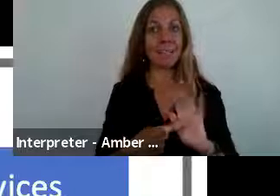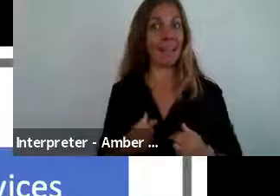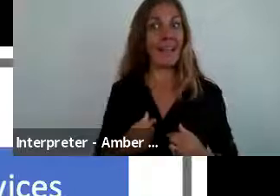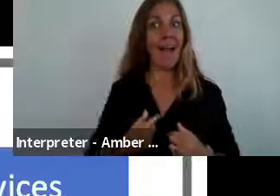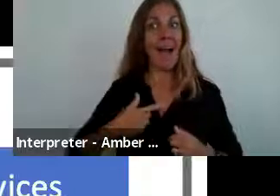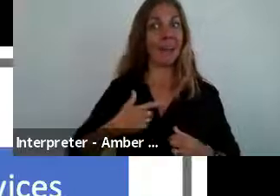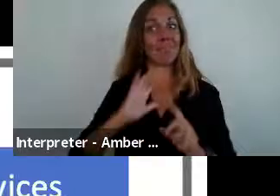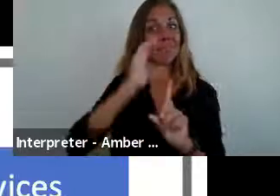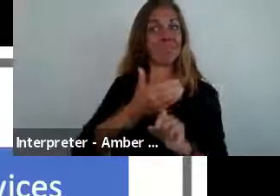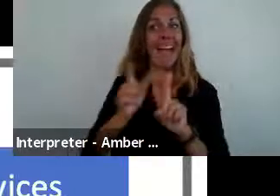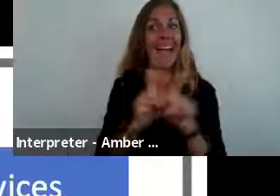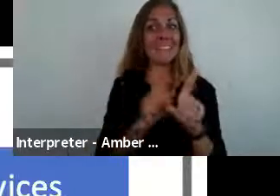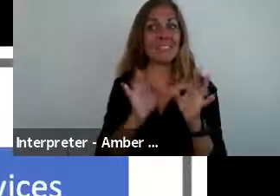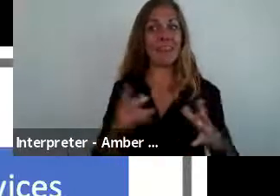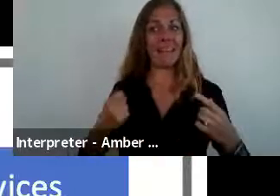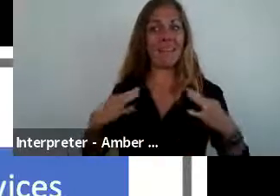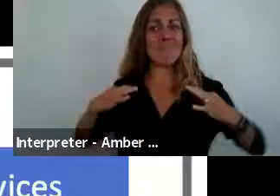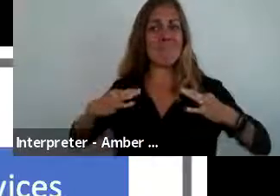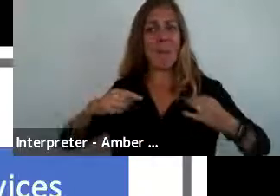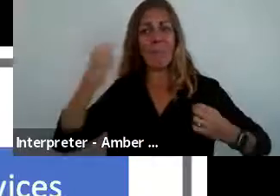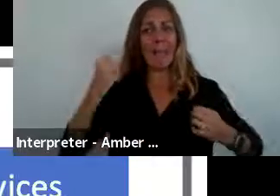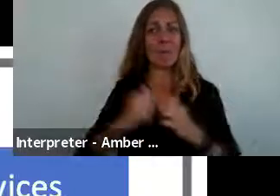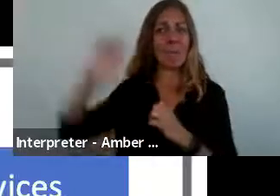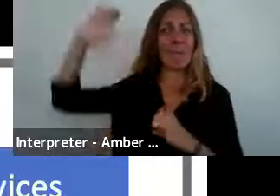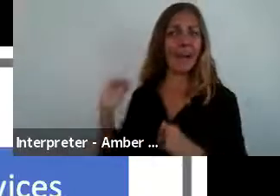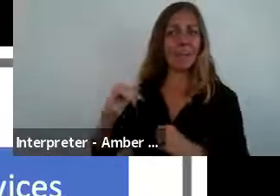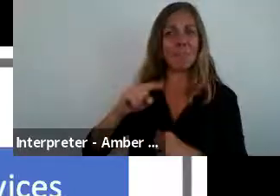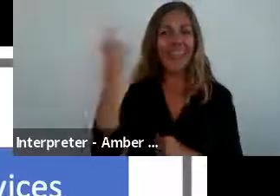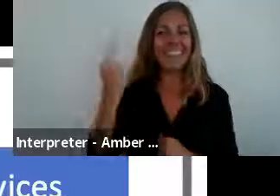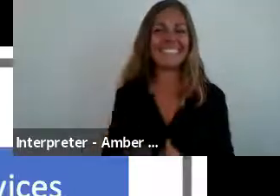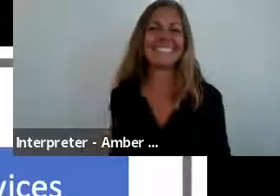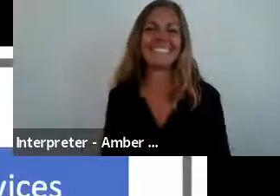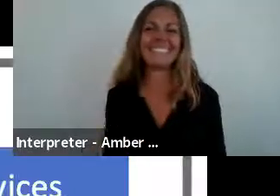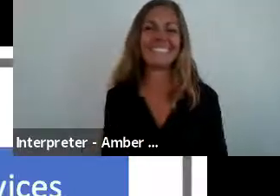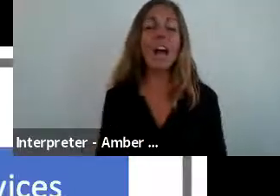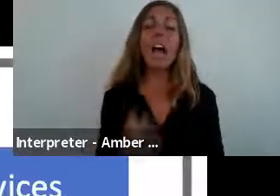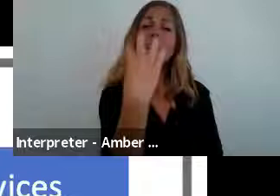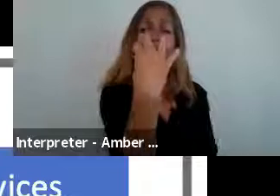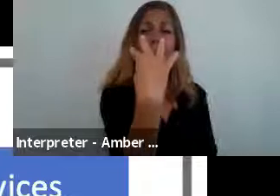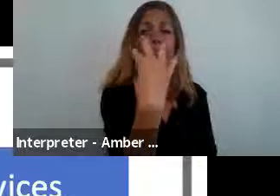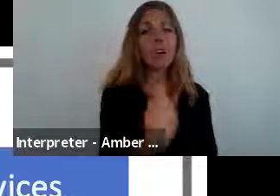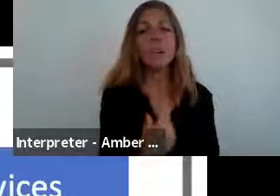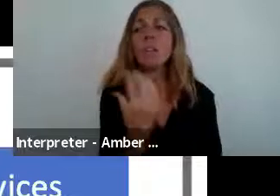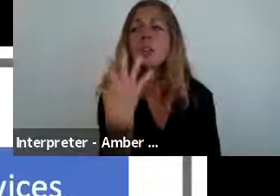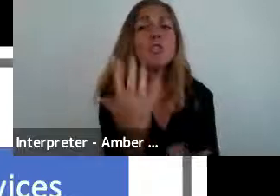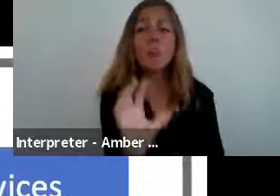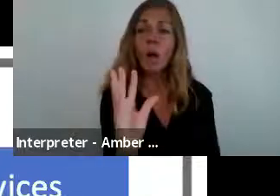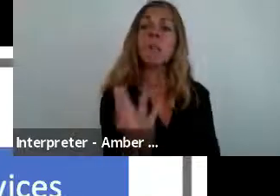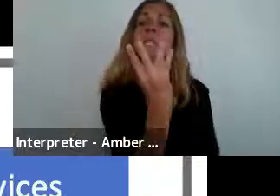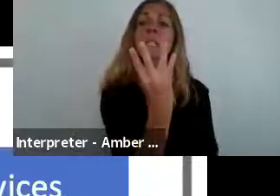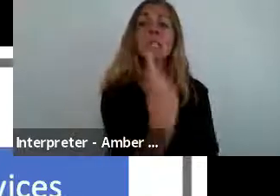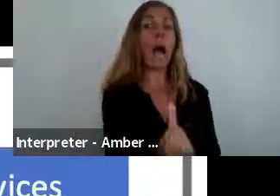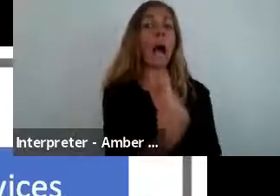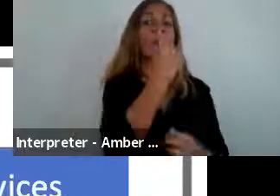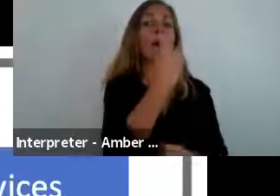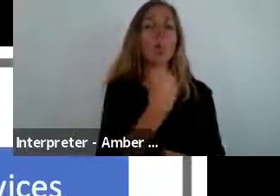language interpreter with my black top and my black background. Camera angle, you don't want to see up my nose or see all 8 of